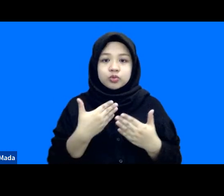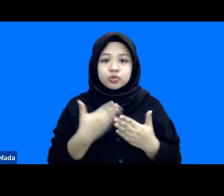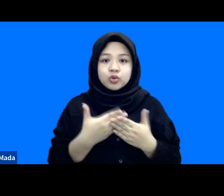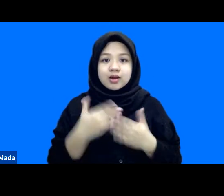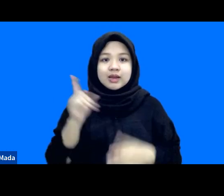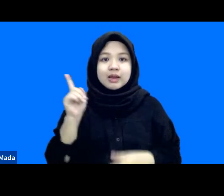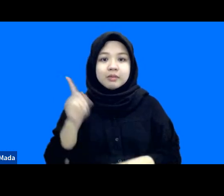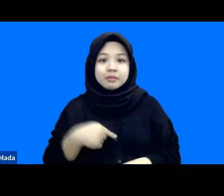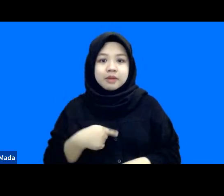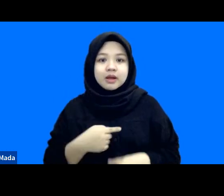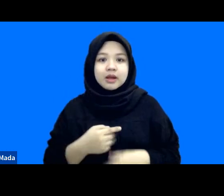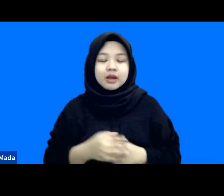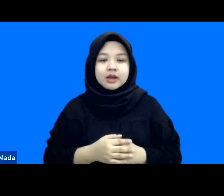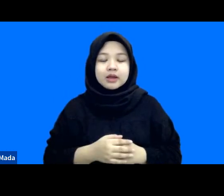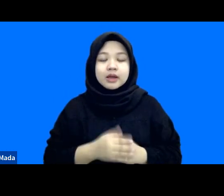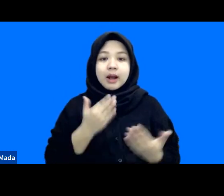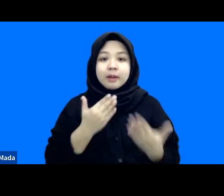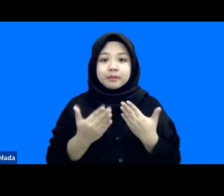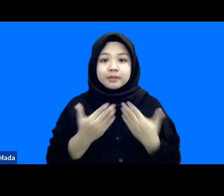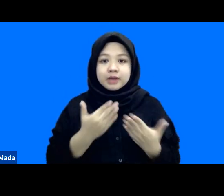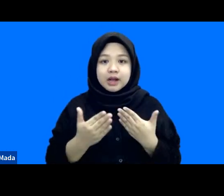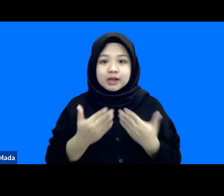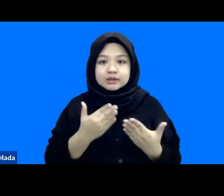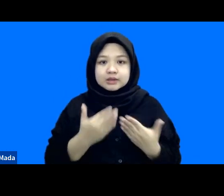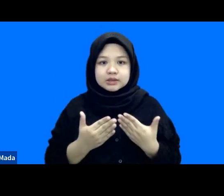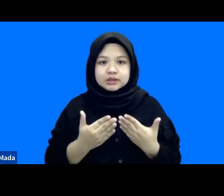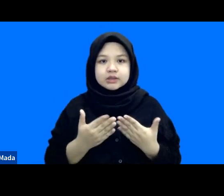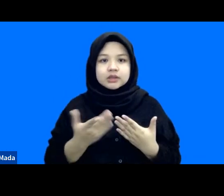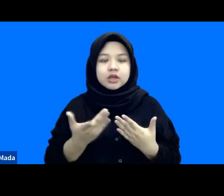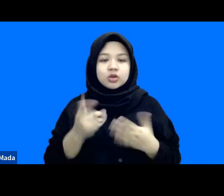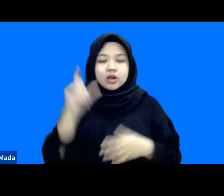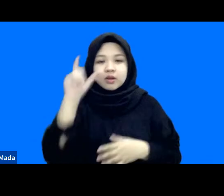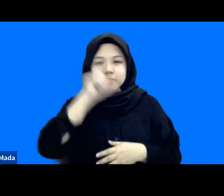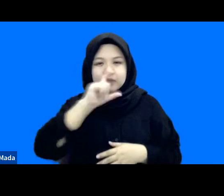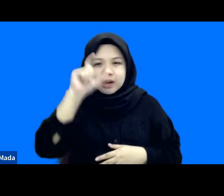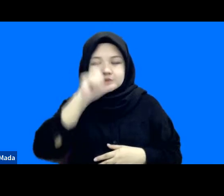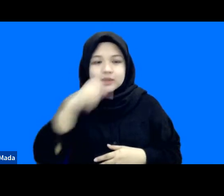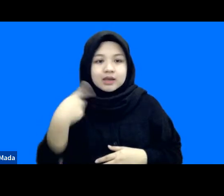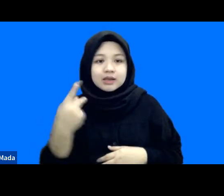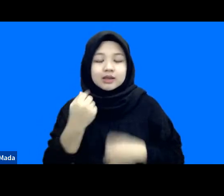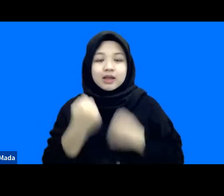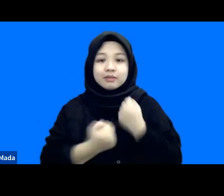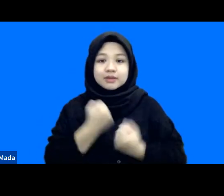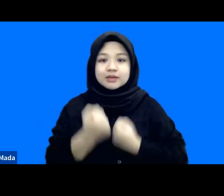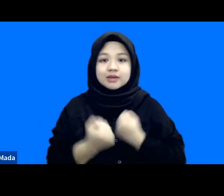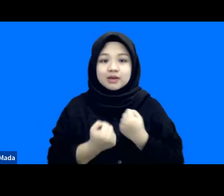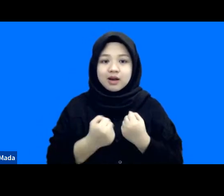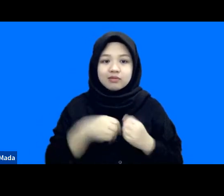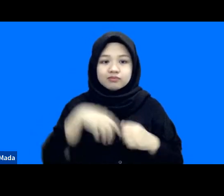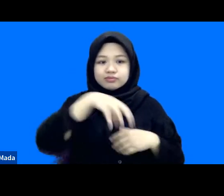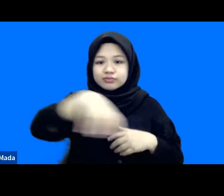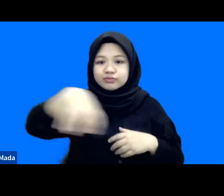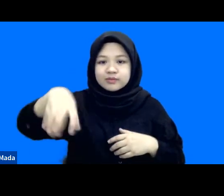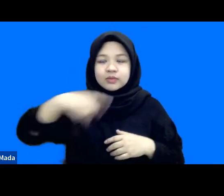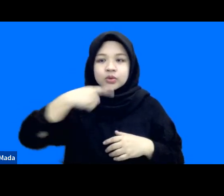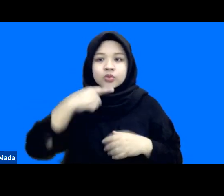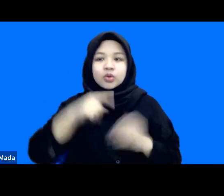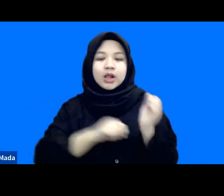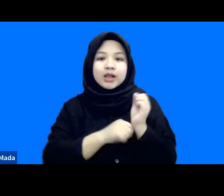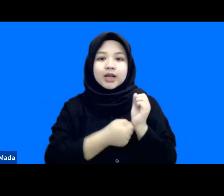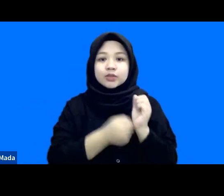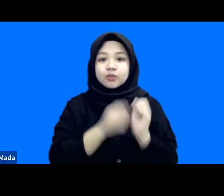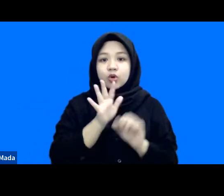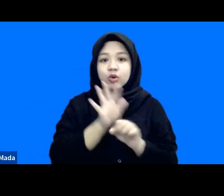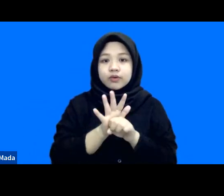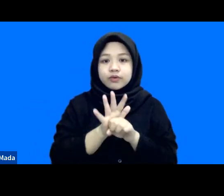applications to tracking our movement in lieu of the COVID responses, also exposed to the similar degree of